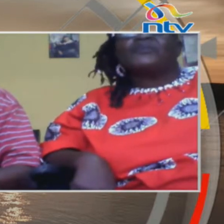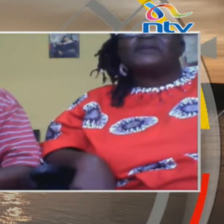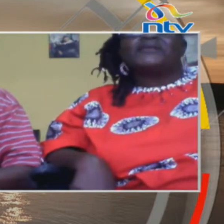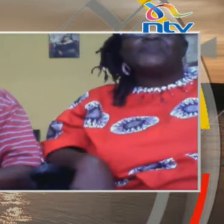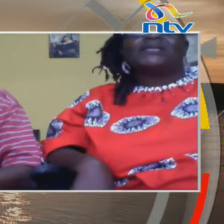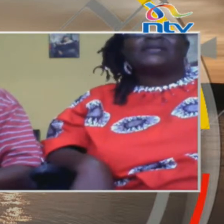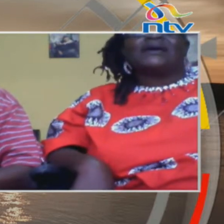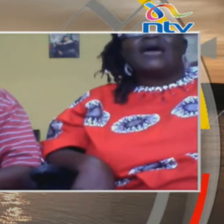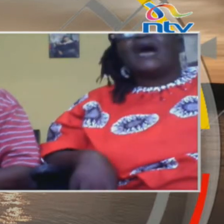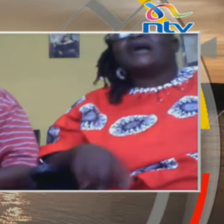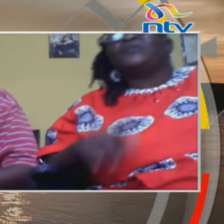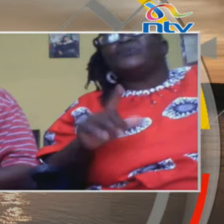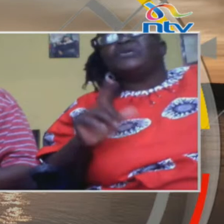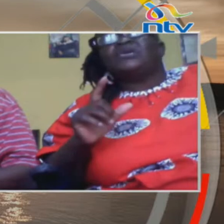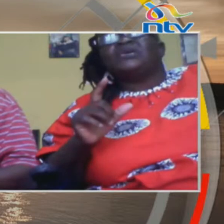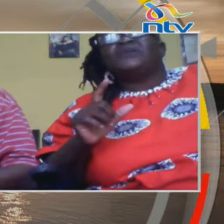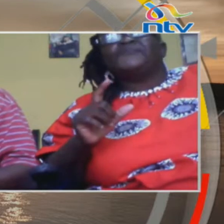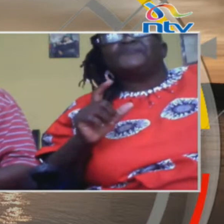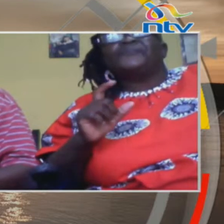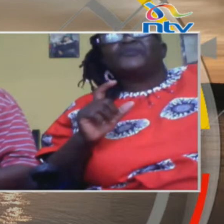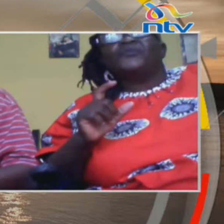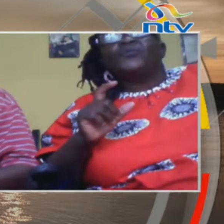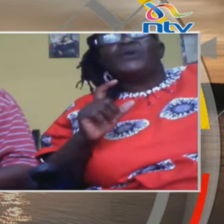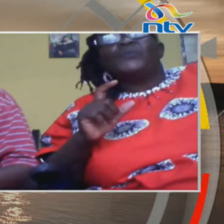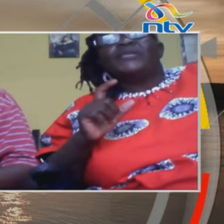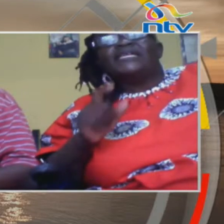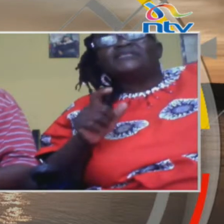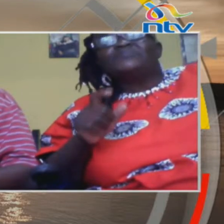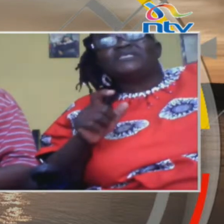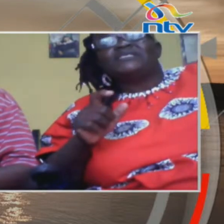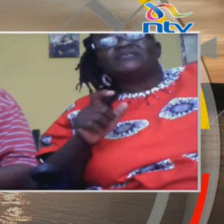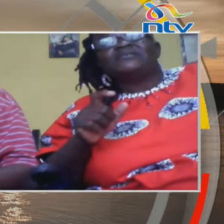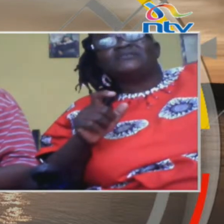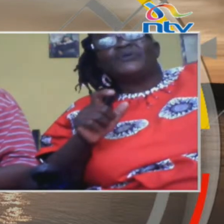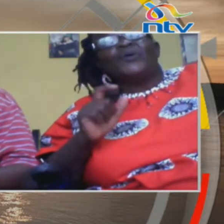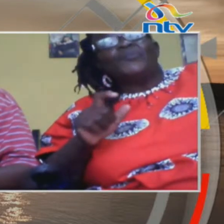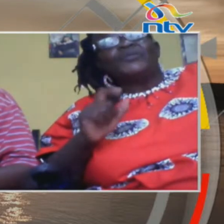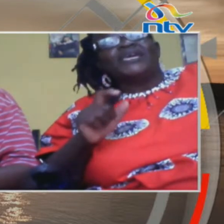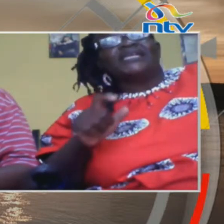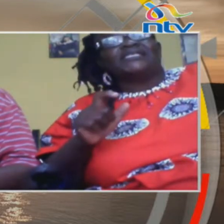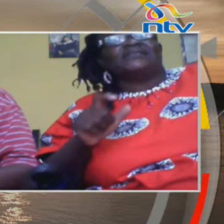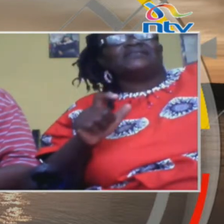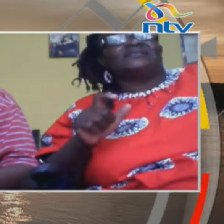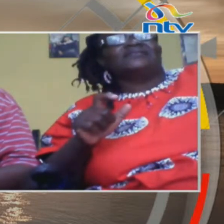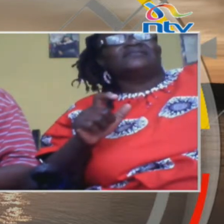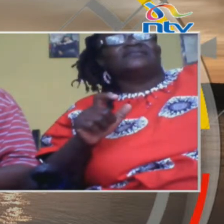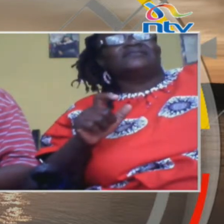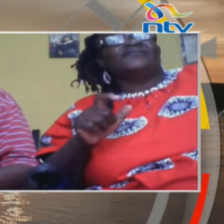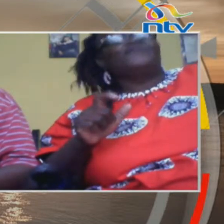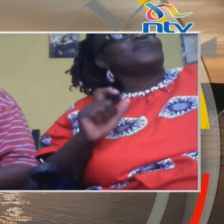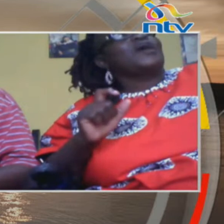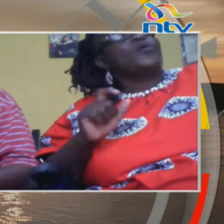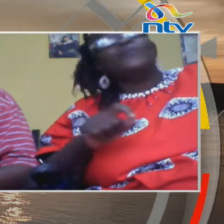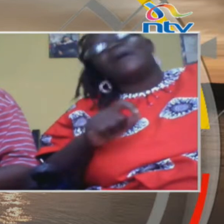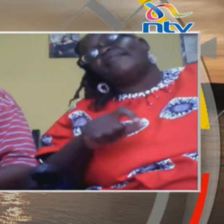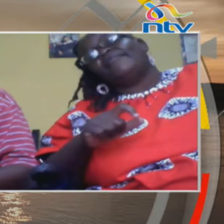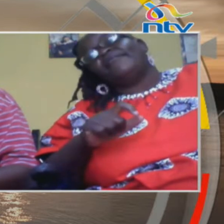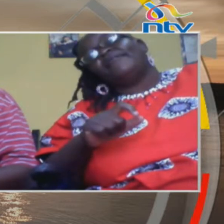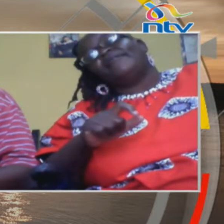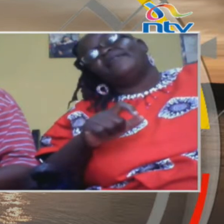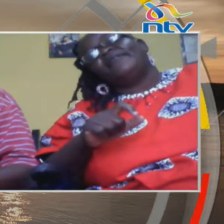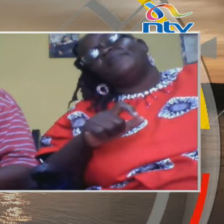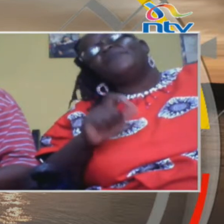for a marriage partner. And we didn't meet. We communicated for a whole